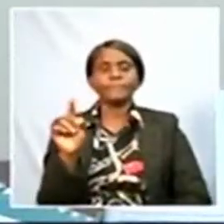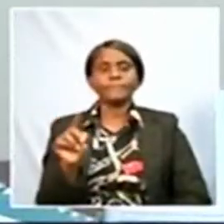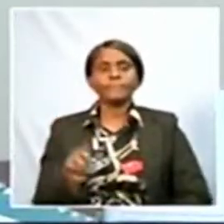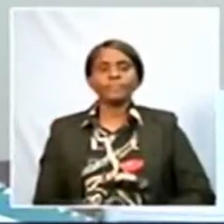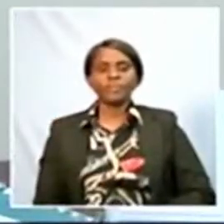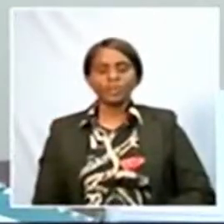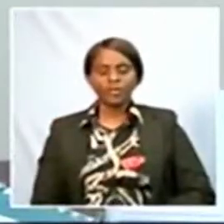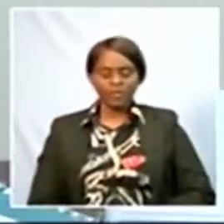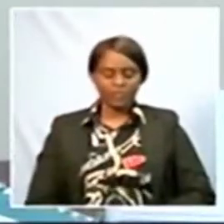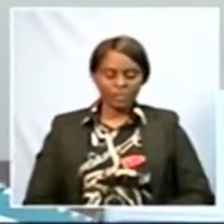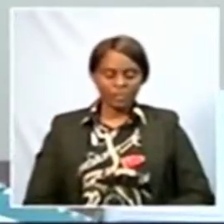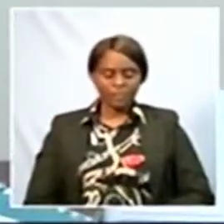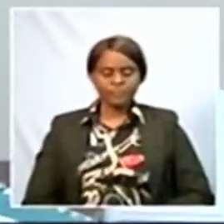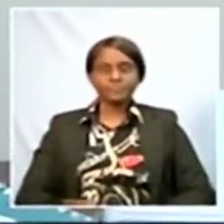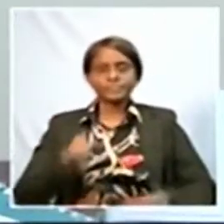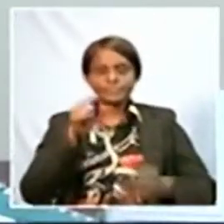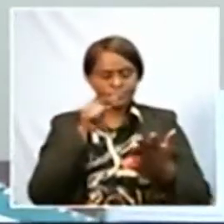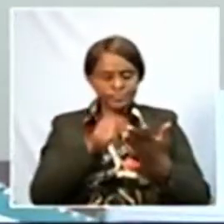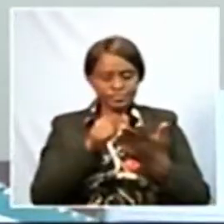is the one that I've just submitted.